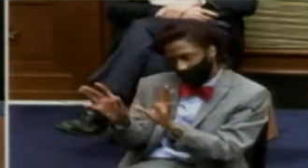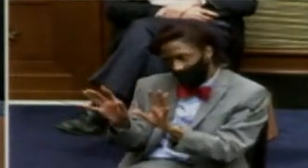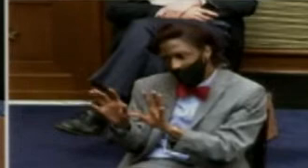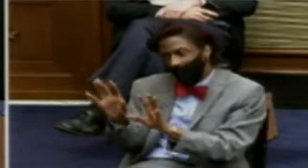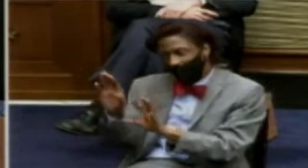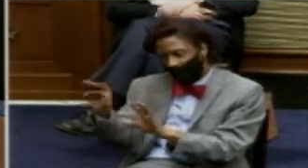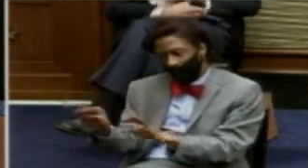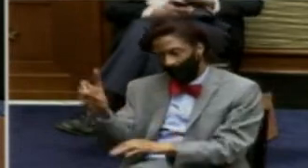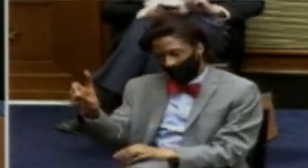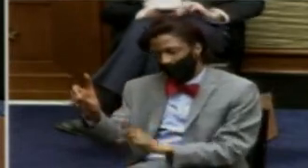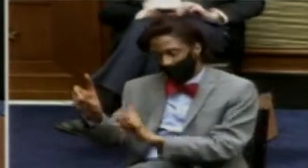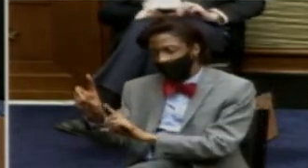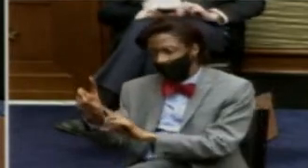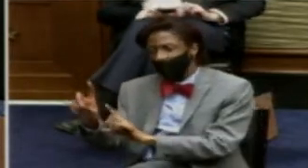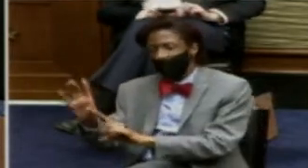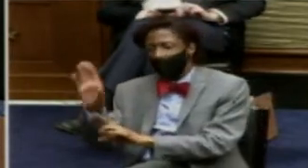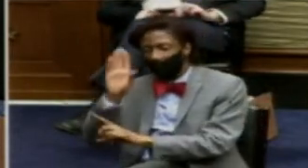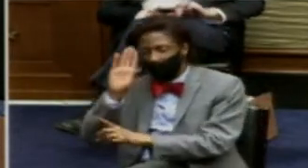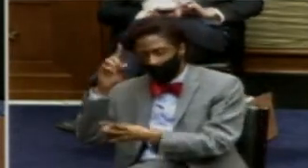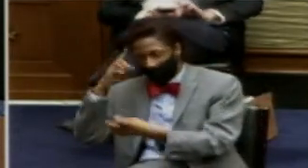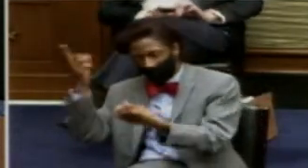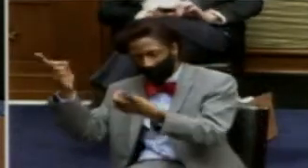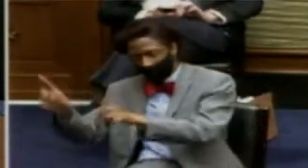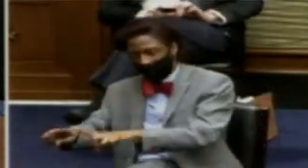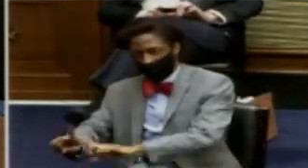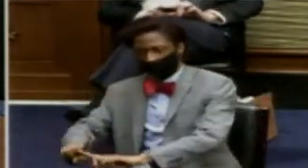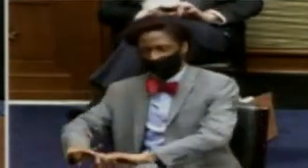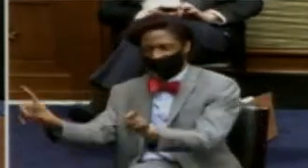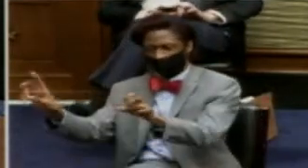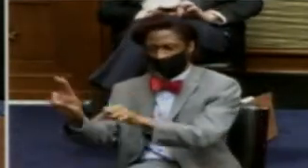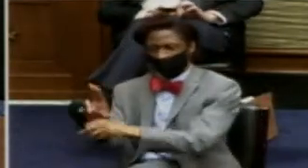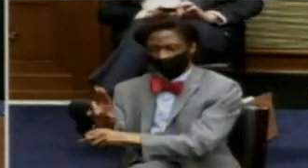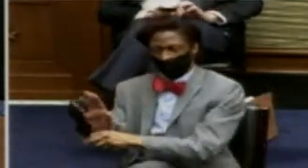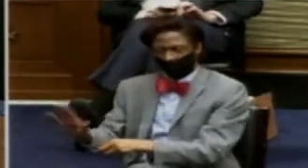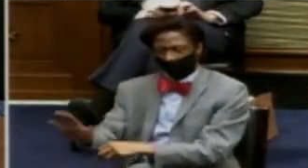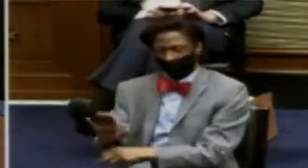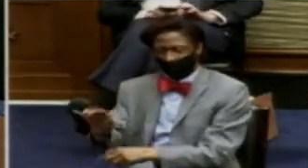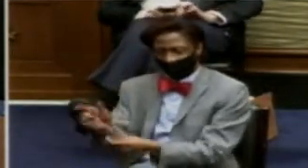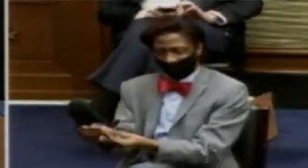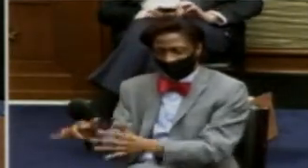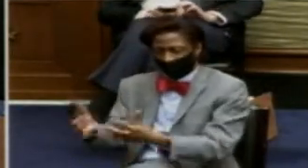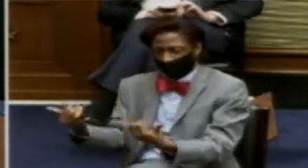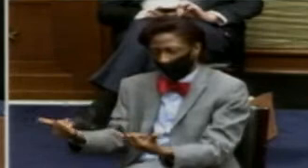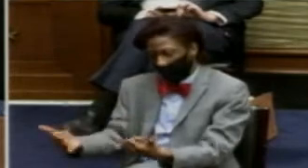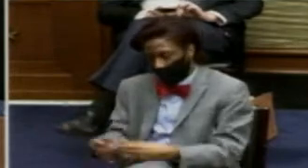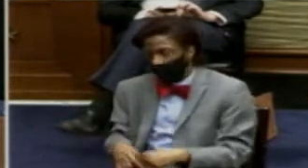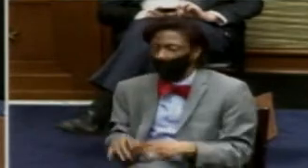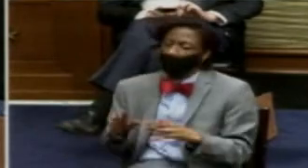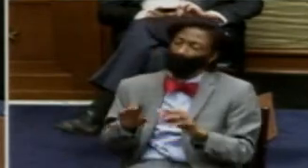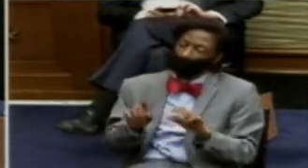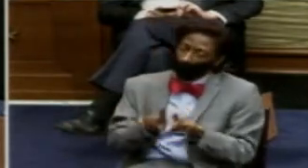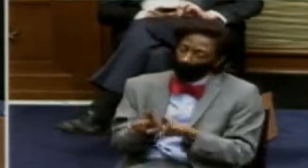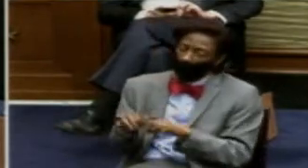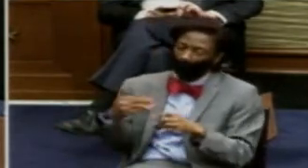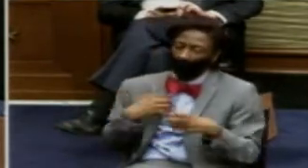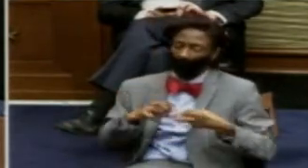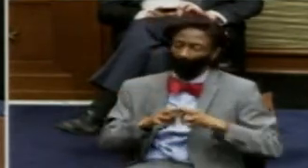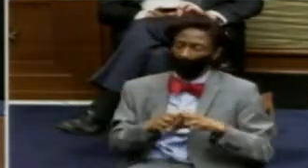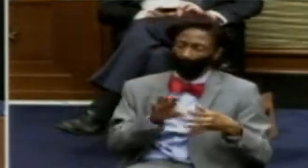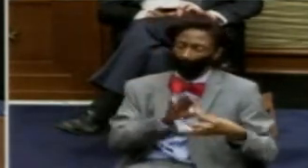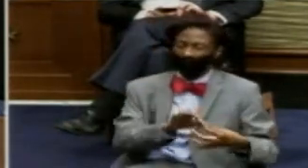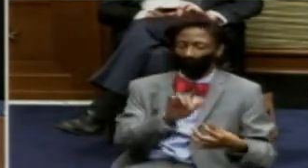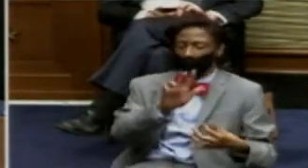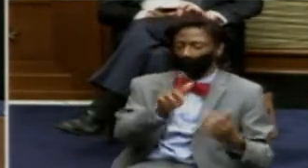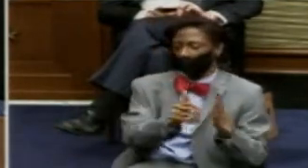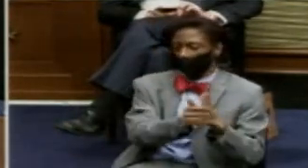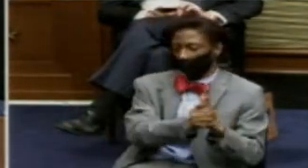to consent to a different use of the land today. Additionally, there's also the issue of the 23rd Amendment, which